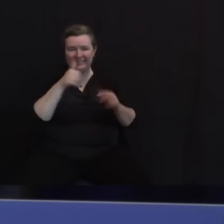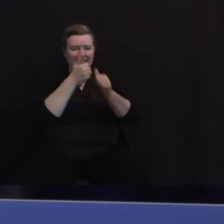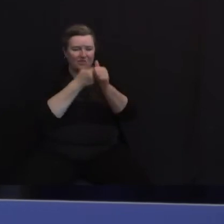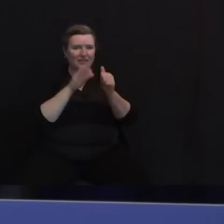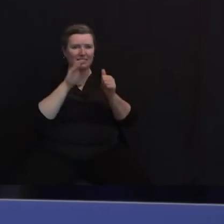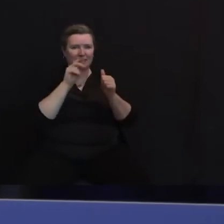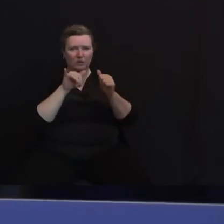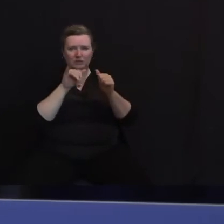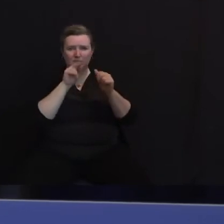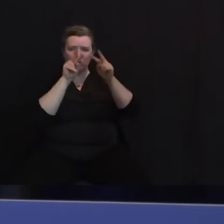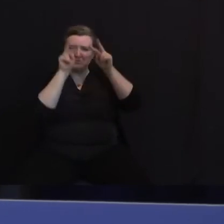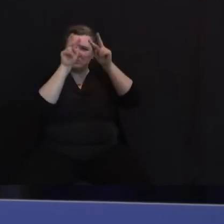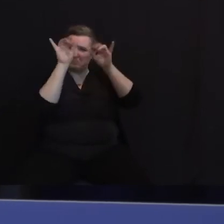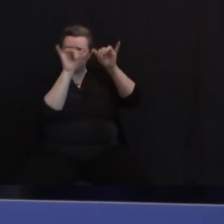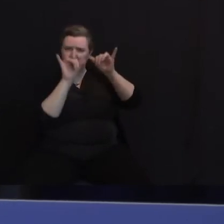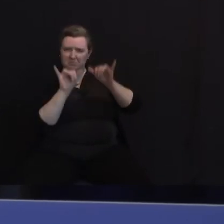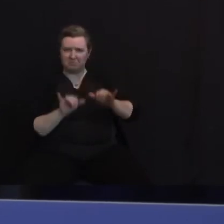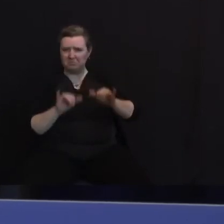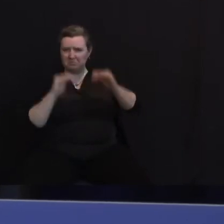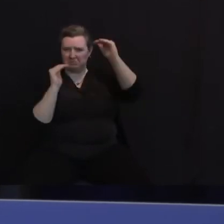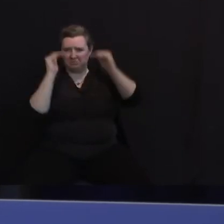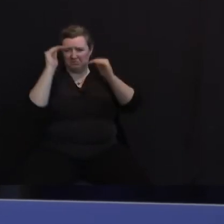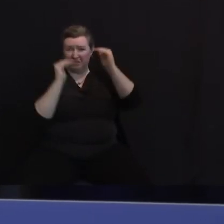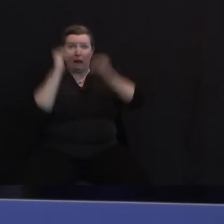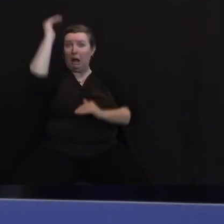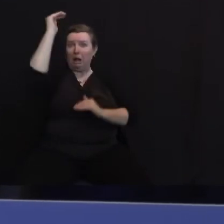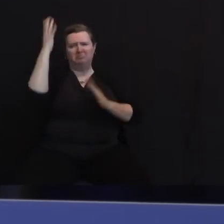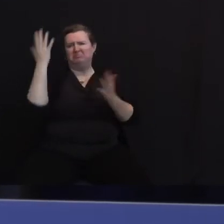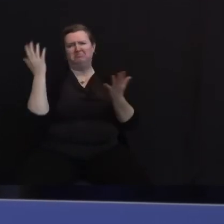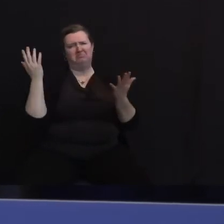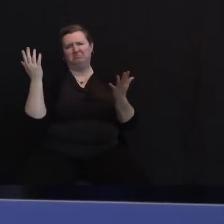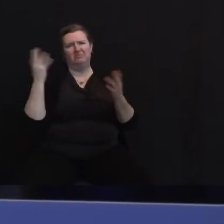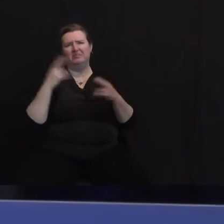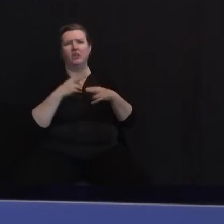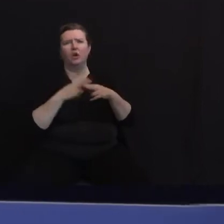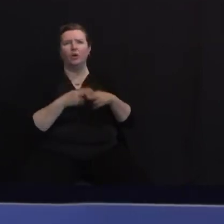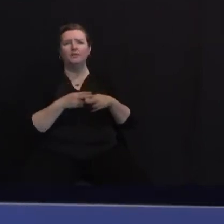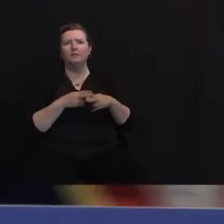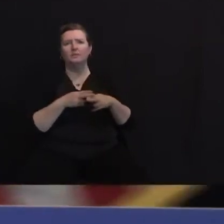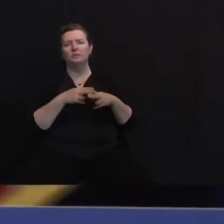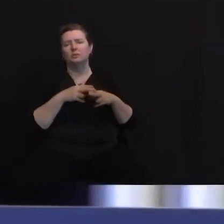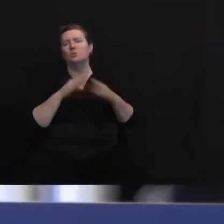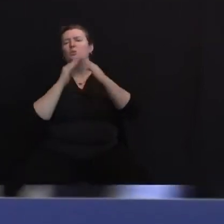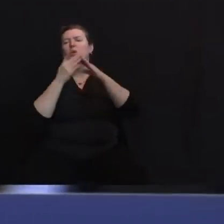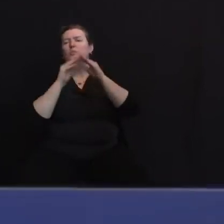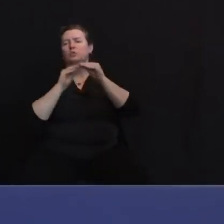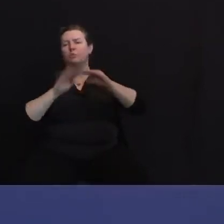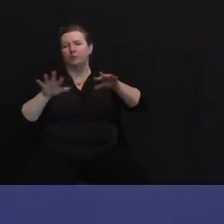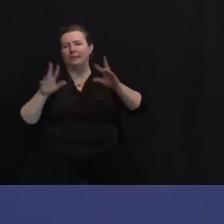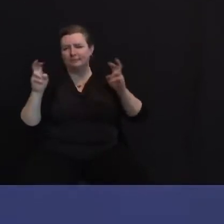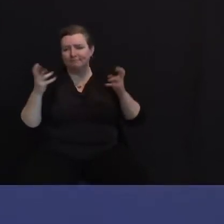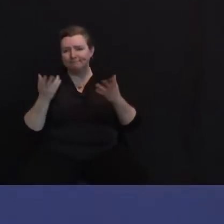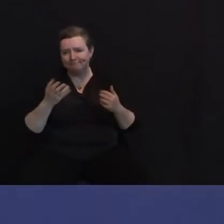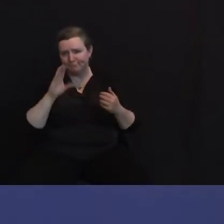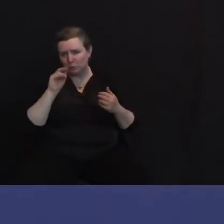have widespread community. Yeah, there's no question about it. And again, the only,